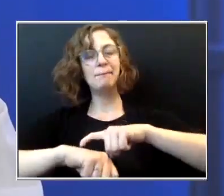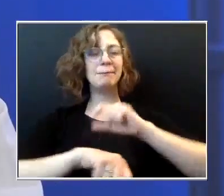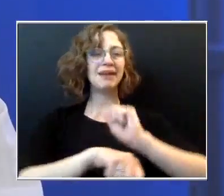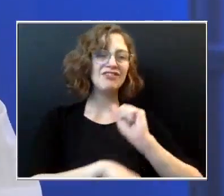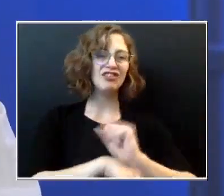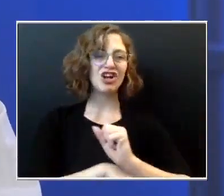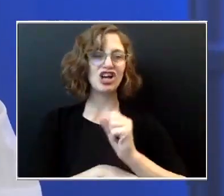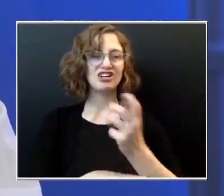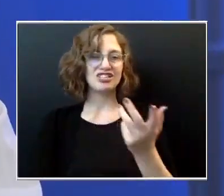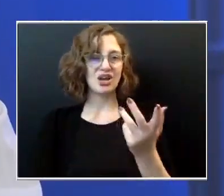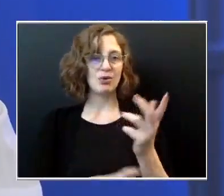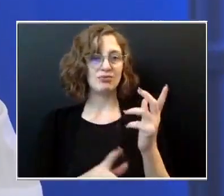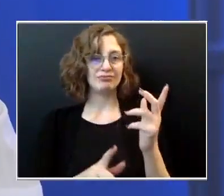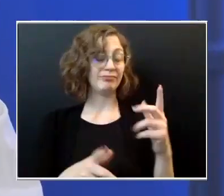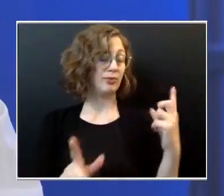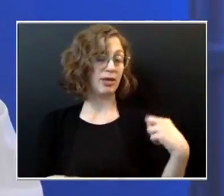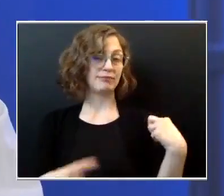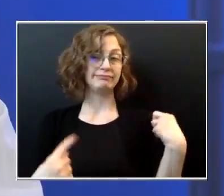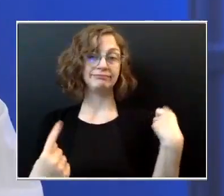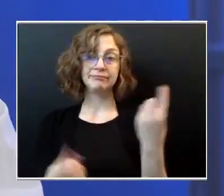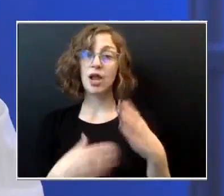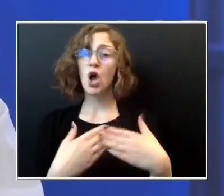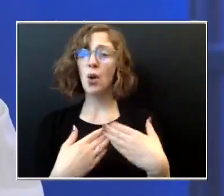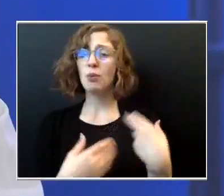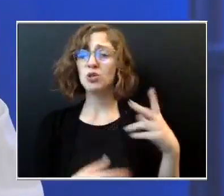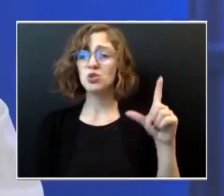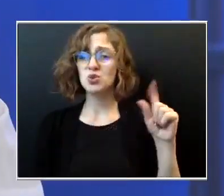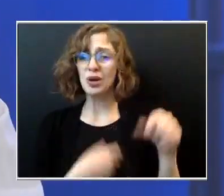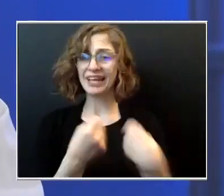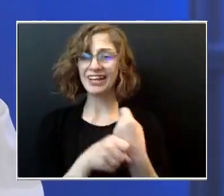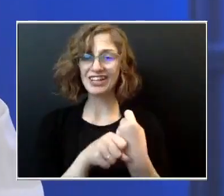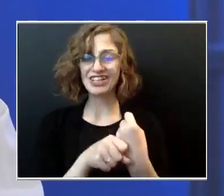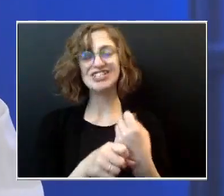20 years, which is amazing. But yeah, we've built up a